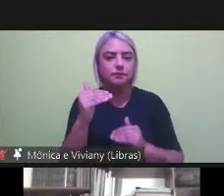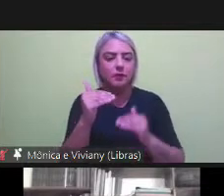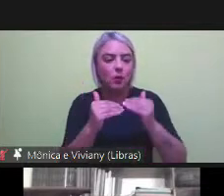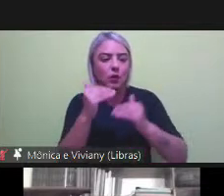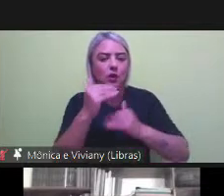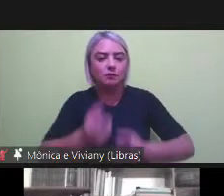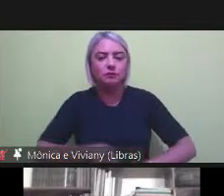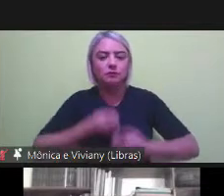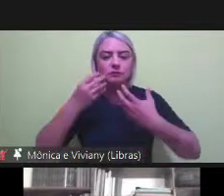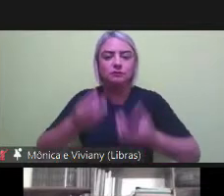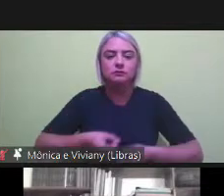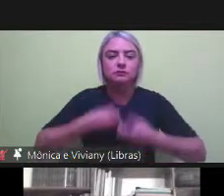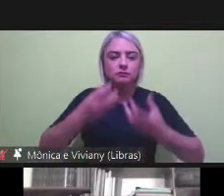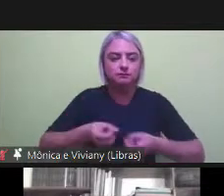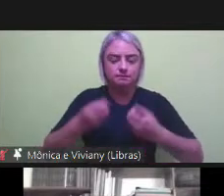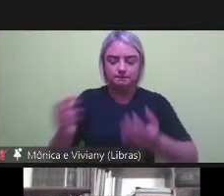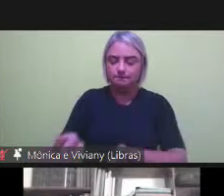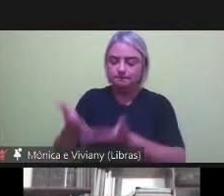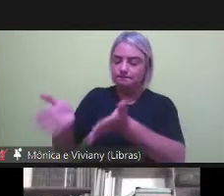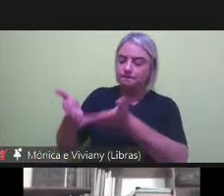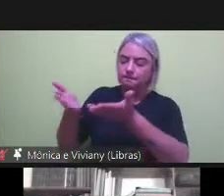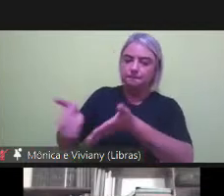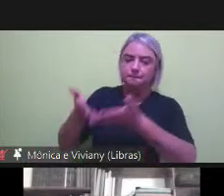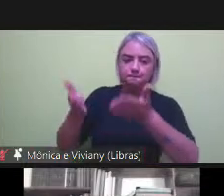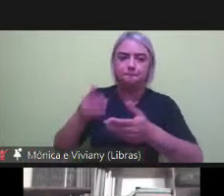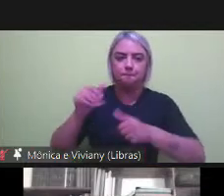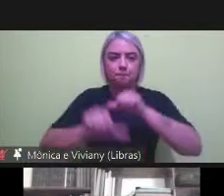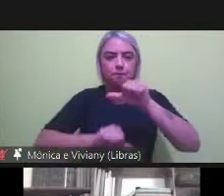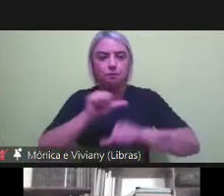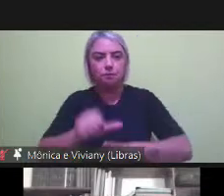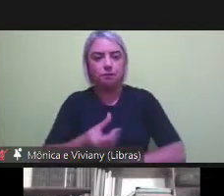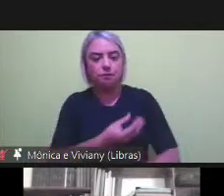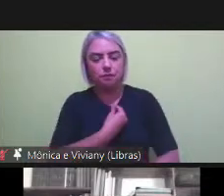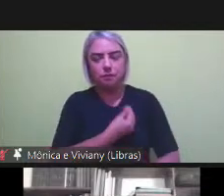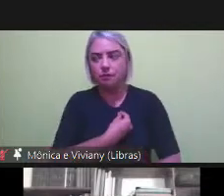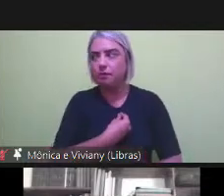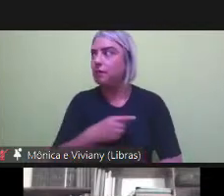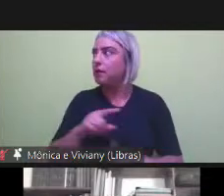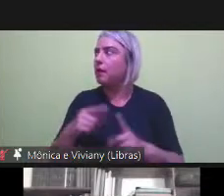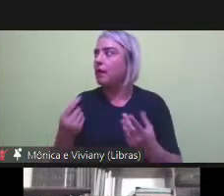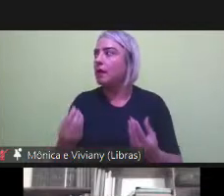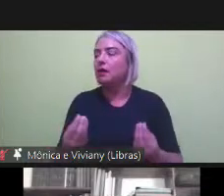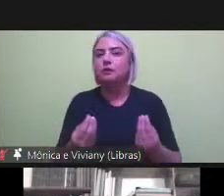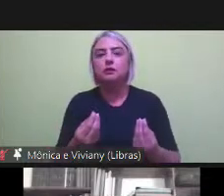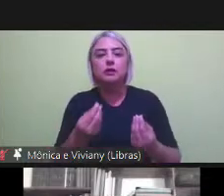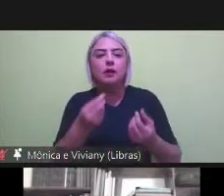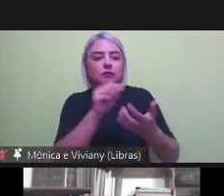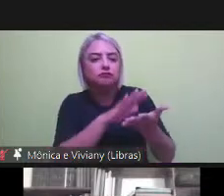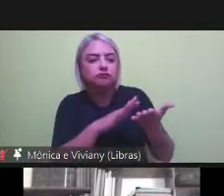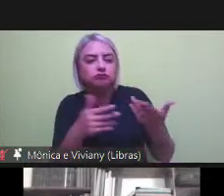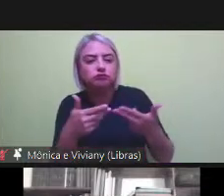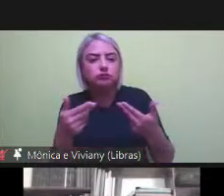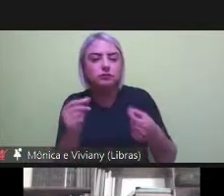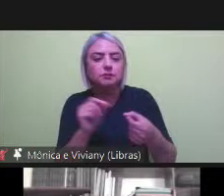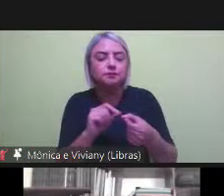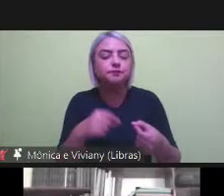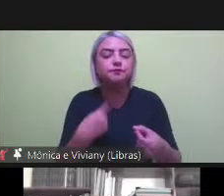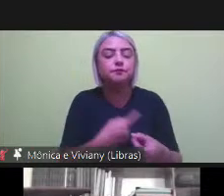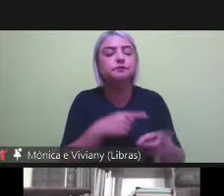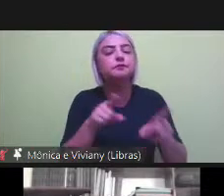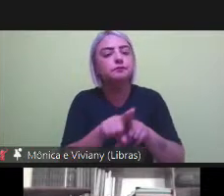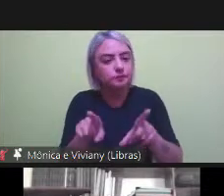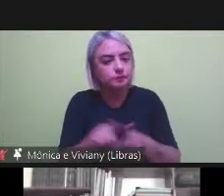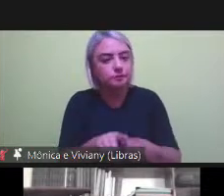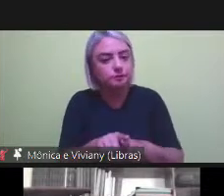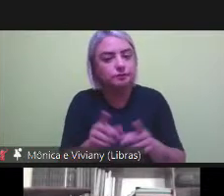person to introduce change in their lifestyle. In the group mode,